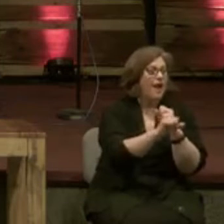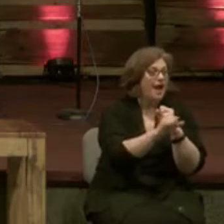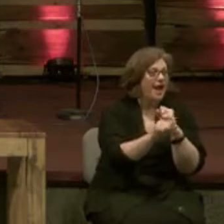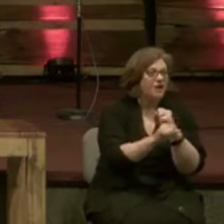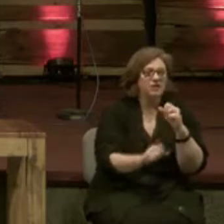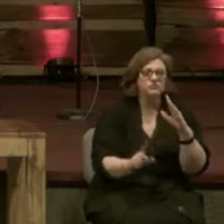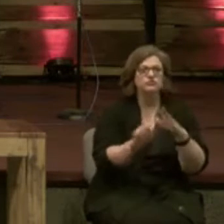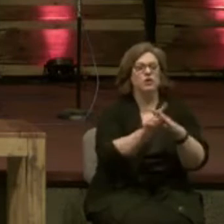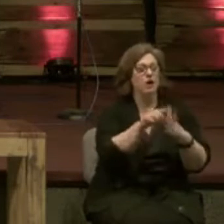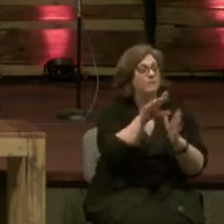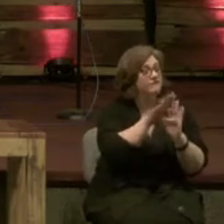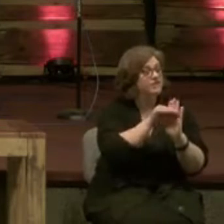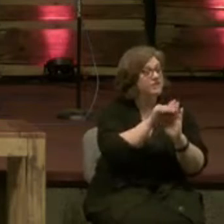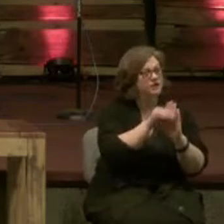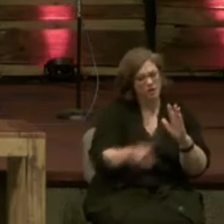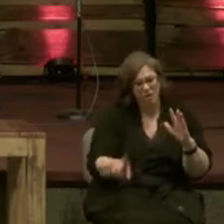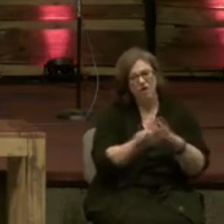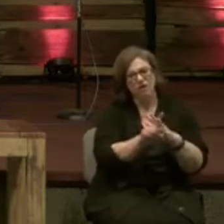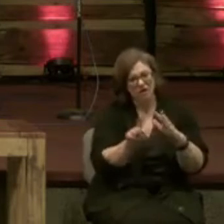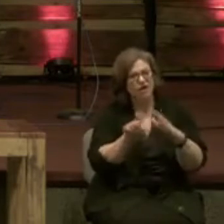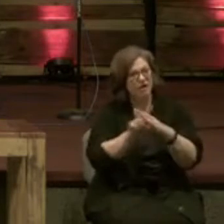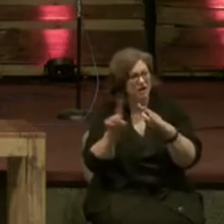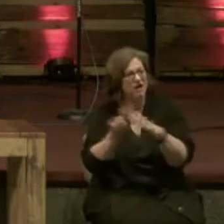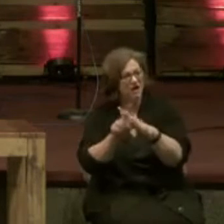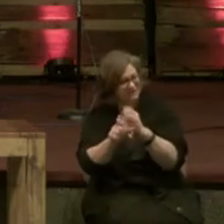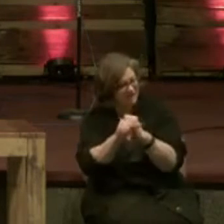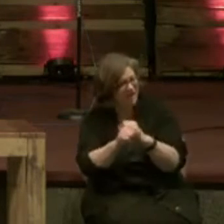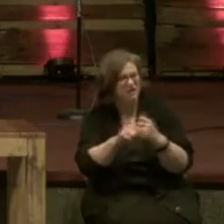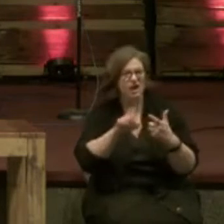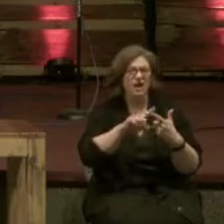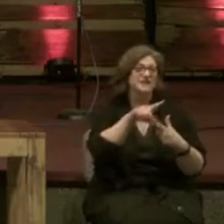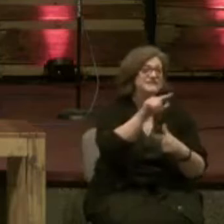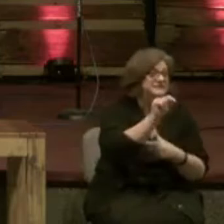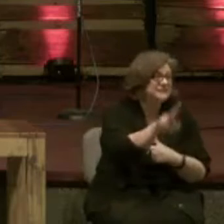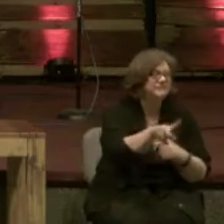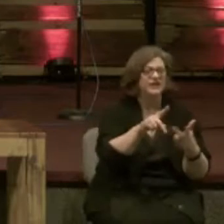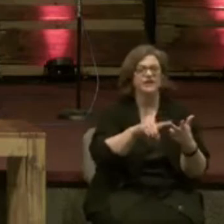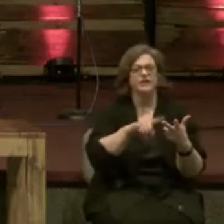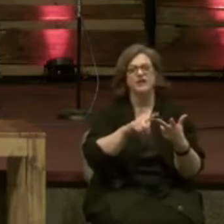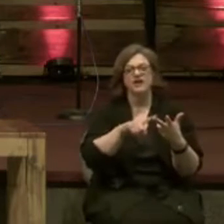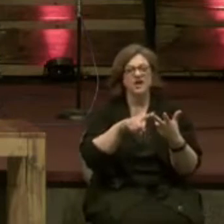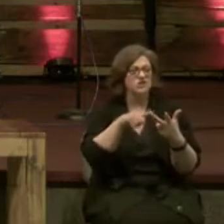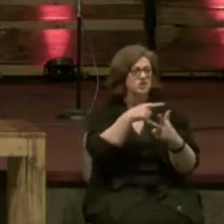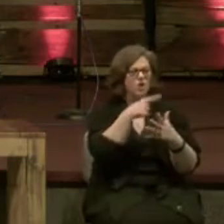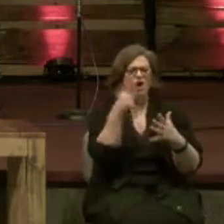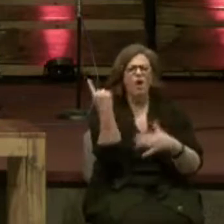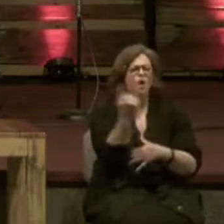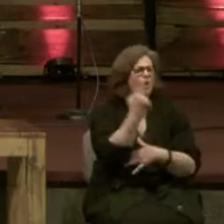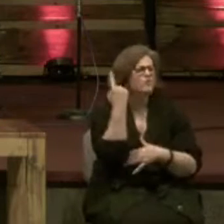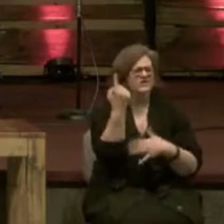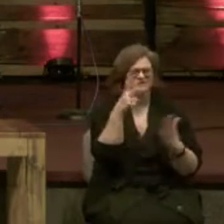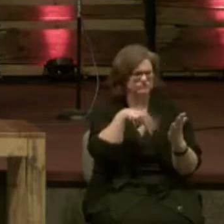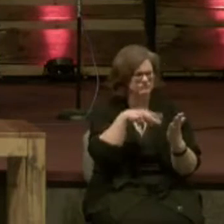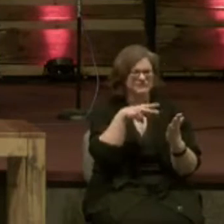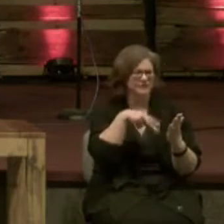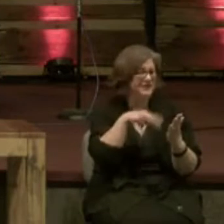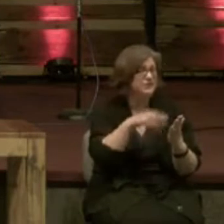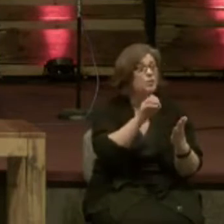of accumulation and accomplishment." In other words, we live in a society that is about getting